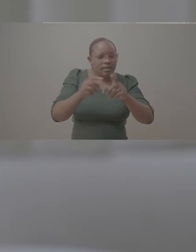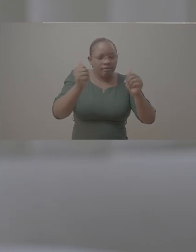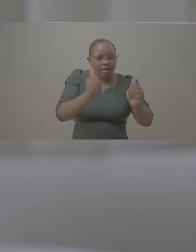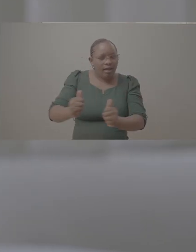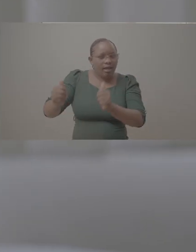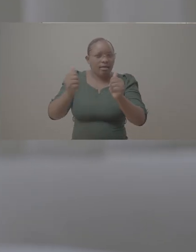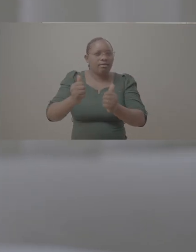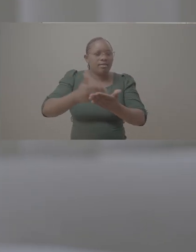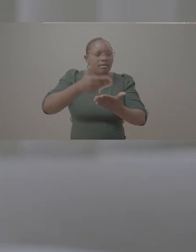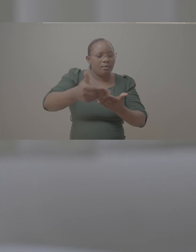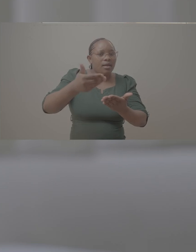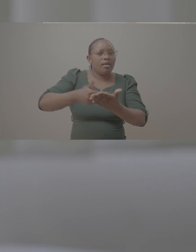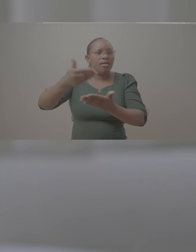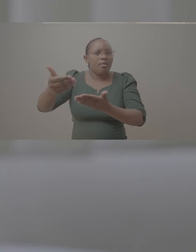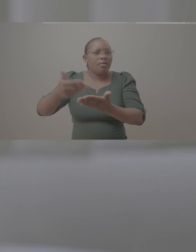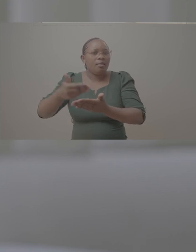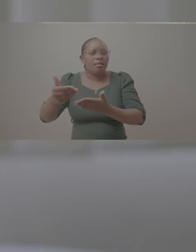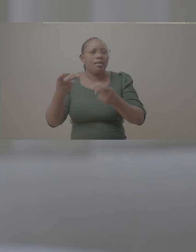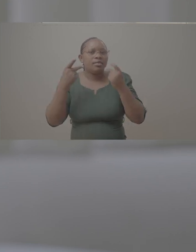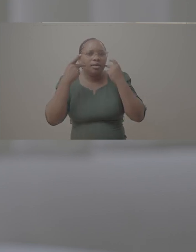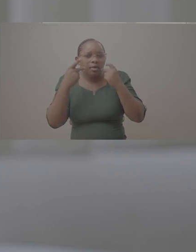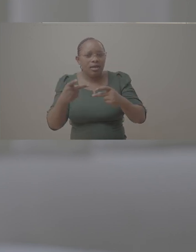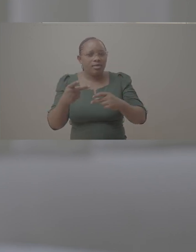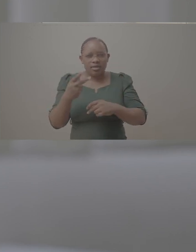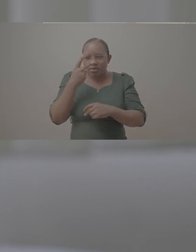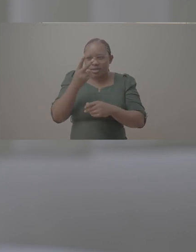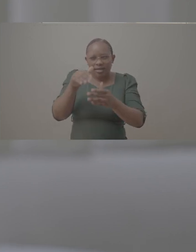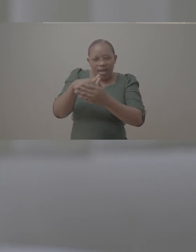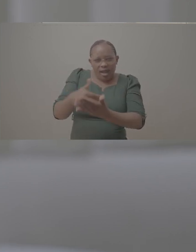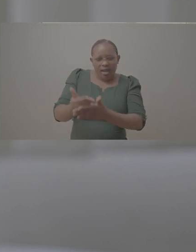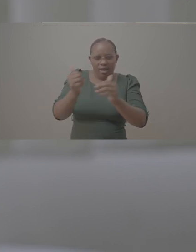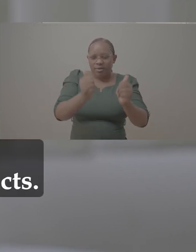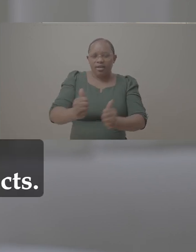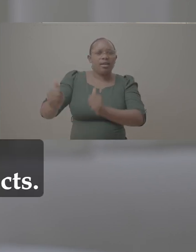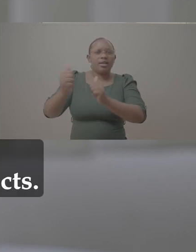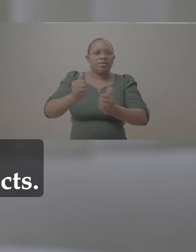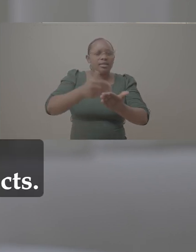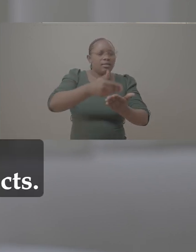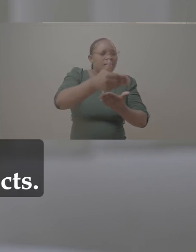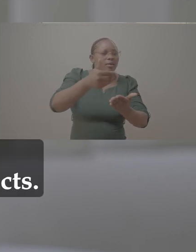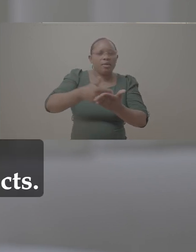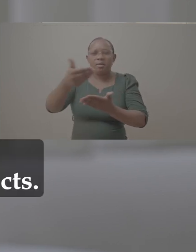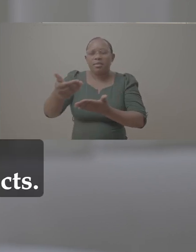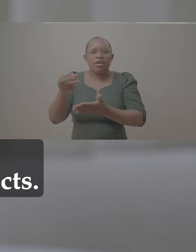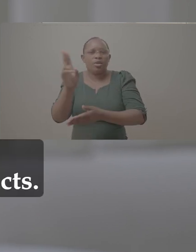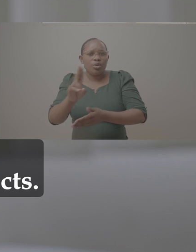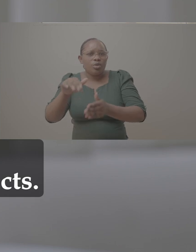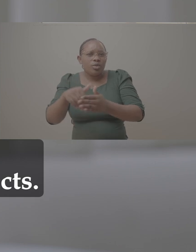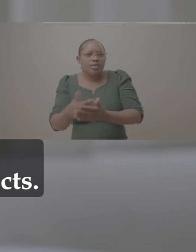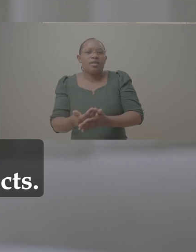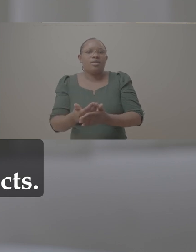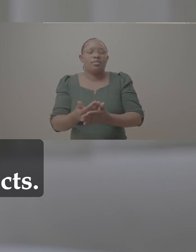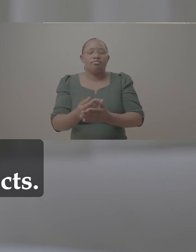procurement activities in the public sector, where we audit how they are carrying out procurements and how they are